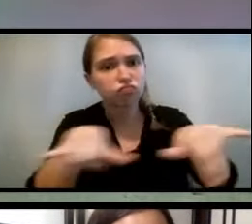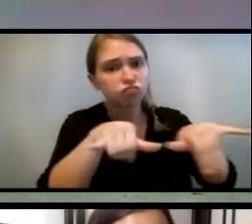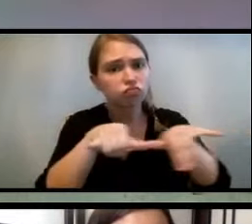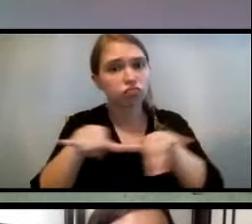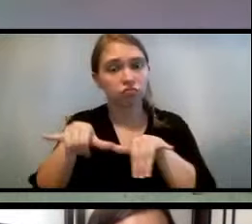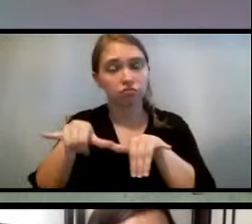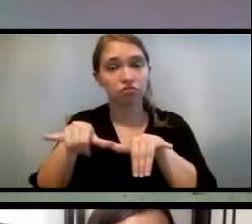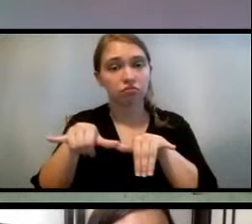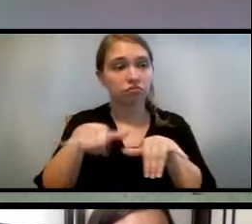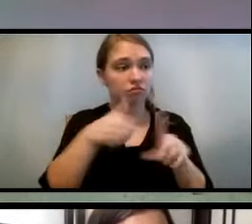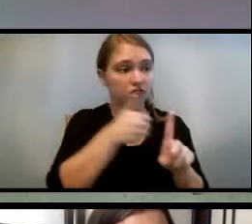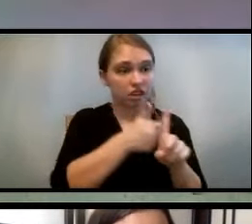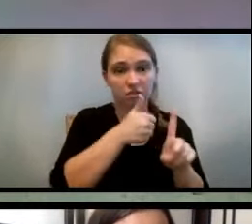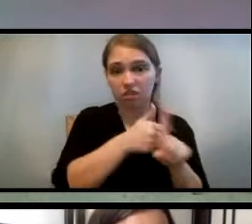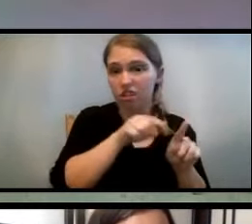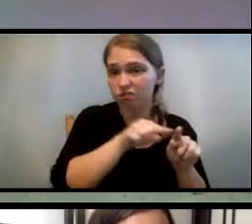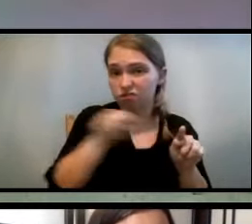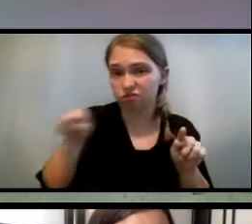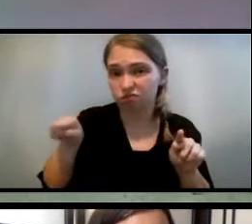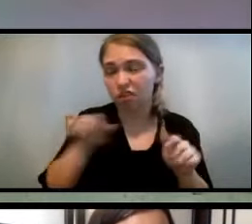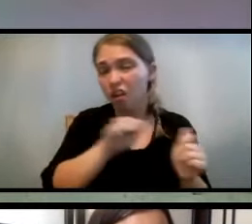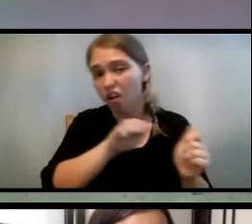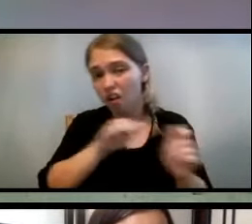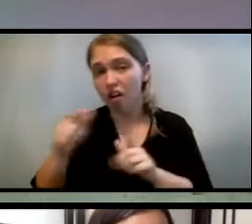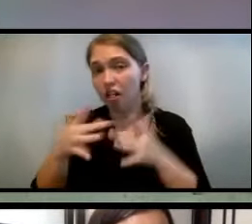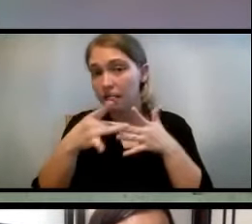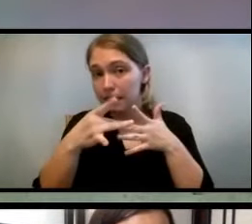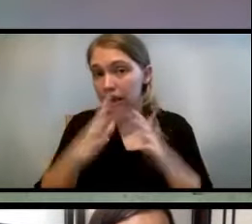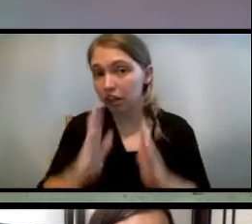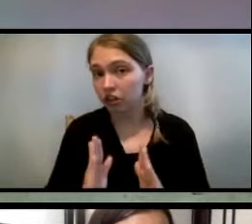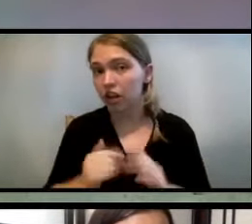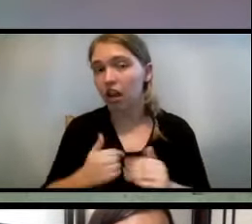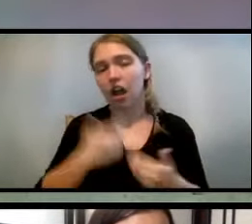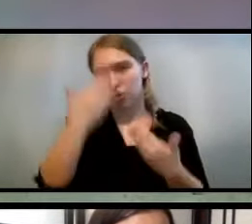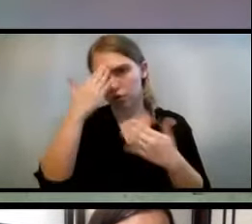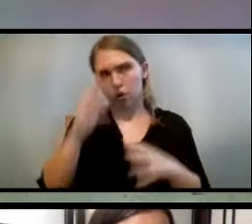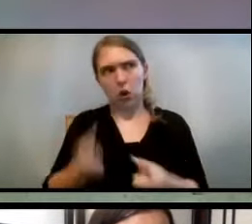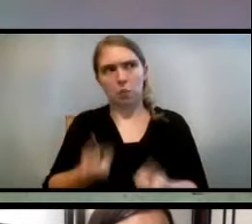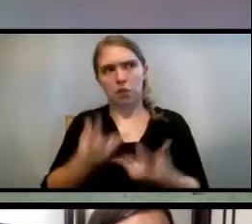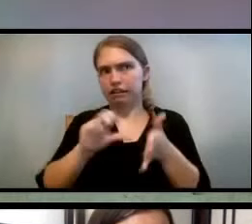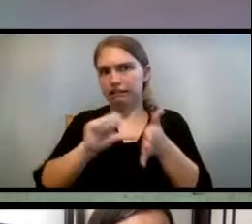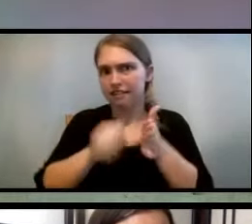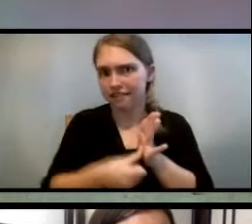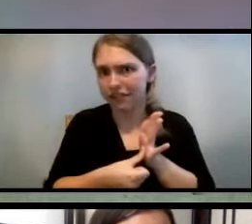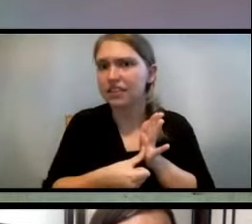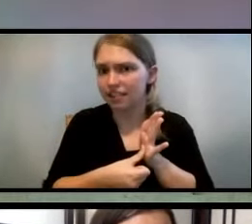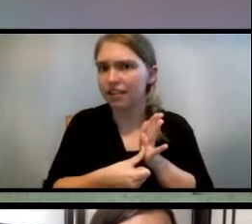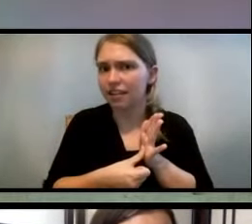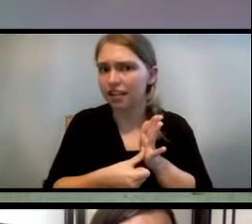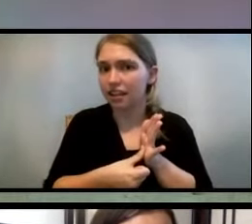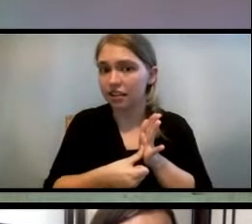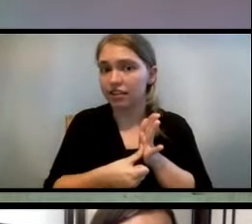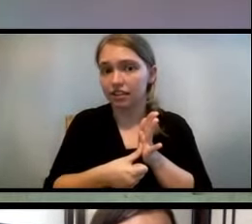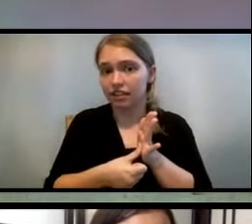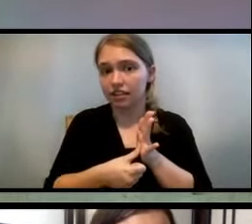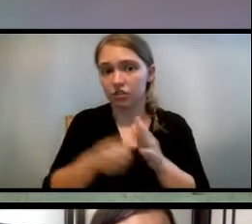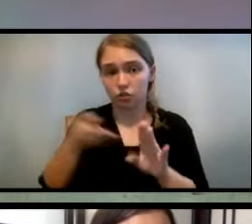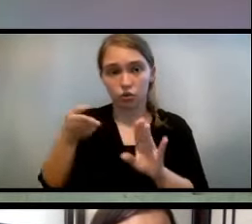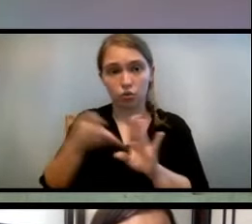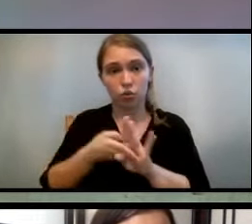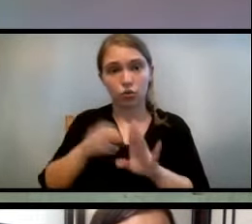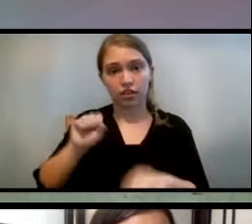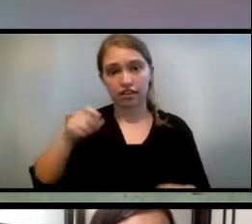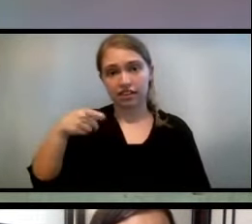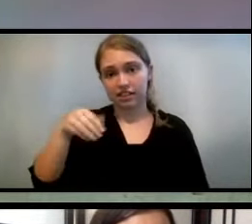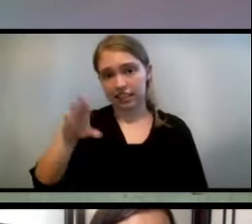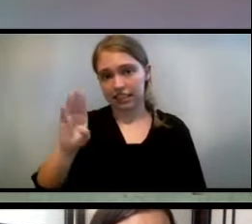really important. I don't know how much I can stress being in a space where no